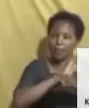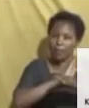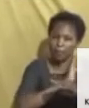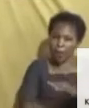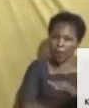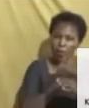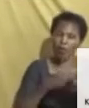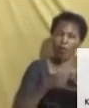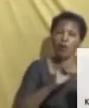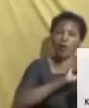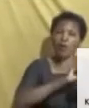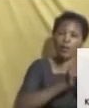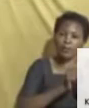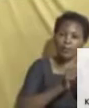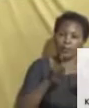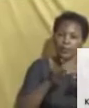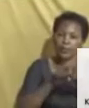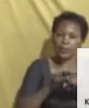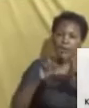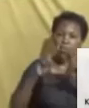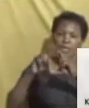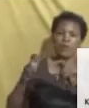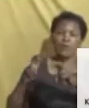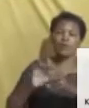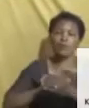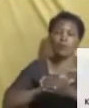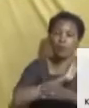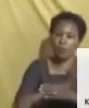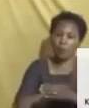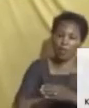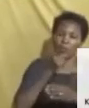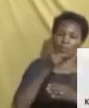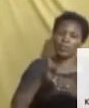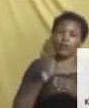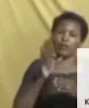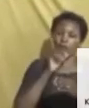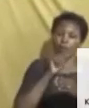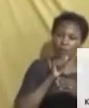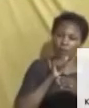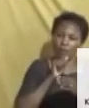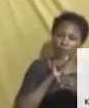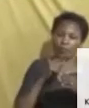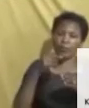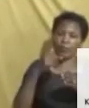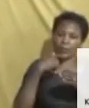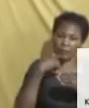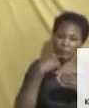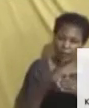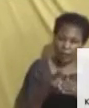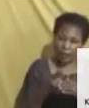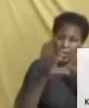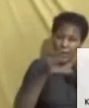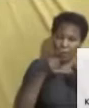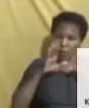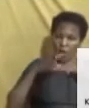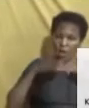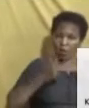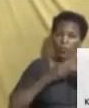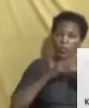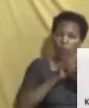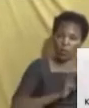the repeal power. And he concludes, and if you permit me to read at